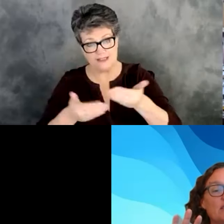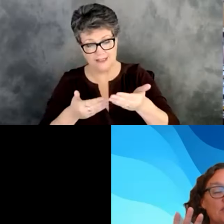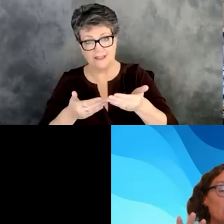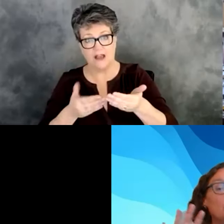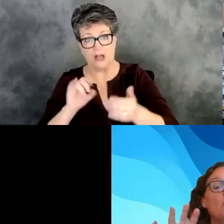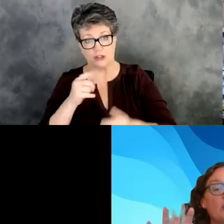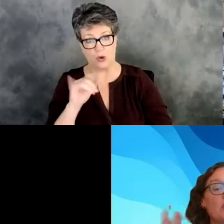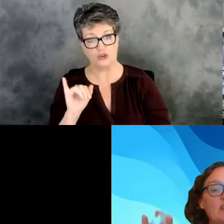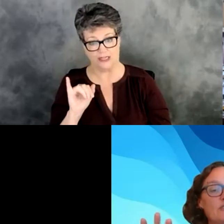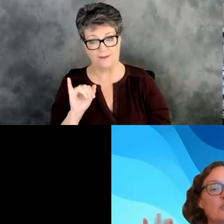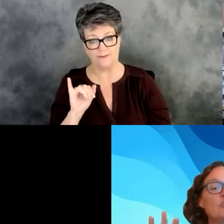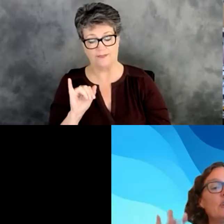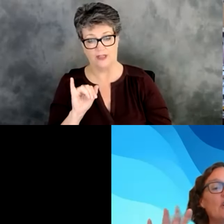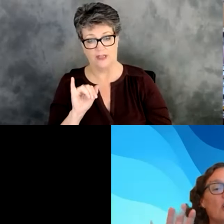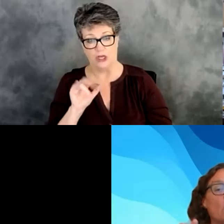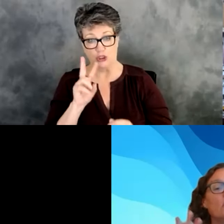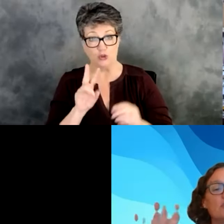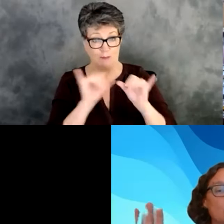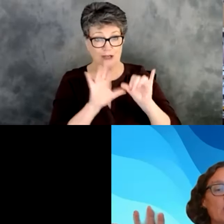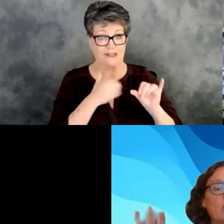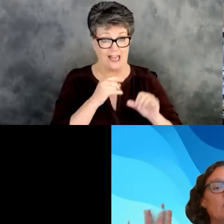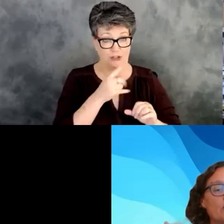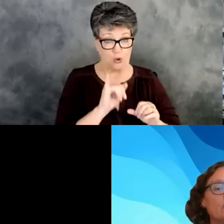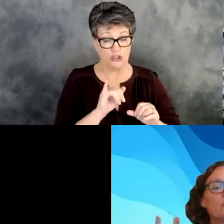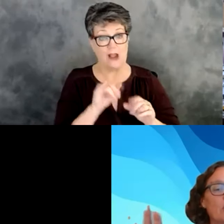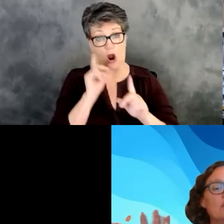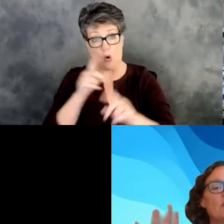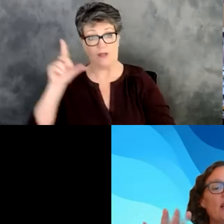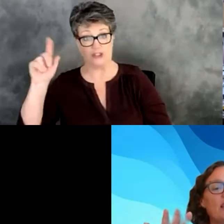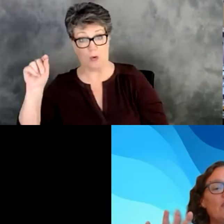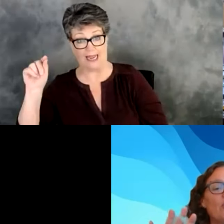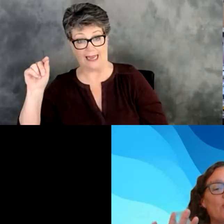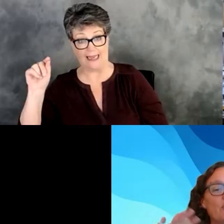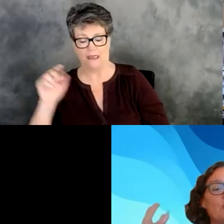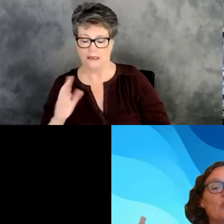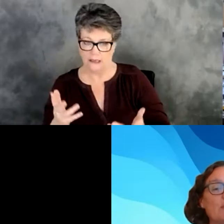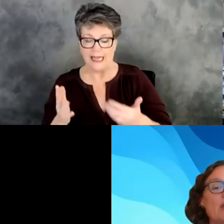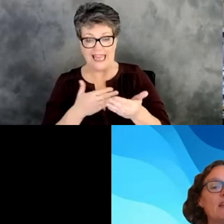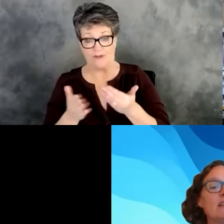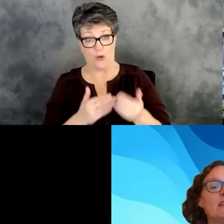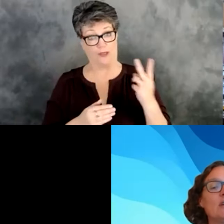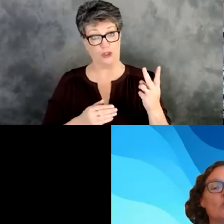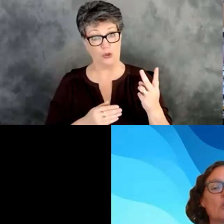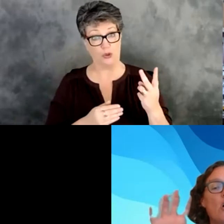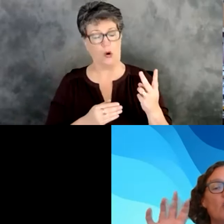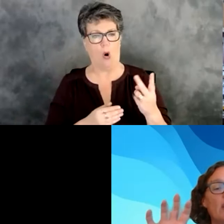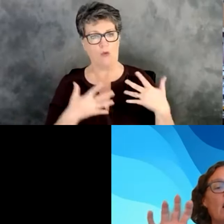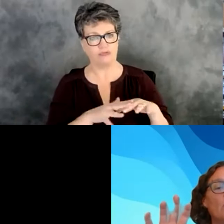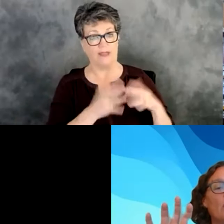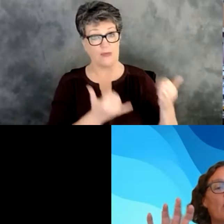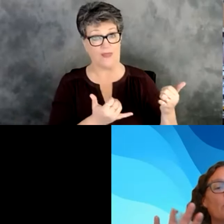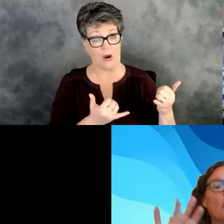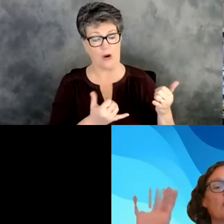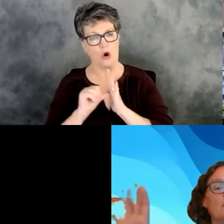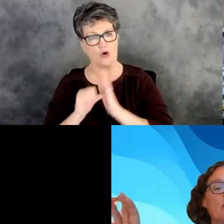SOGI, like, you know, two metrics have SOGI, our goal is 20, we're 220, so that even though the two are embedded, we're calling